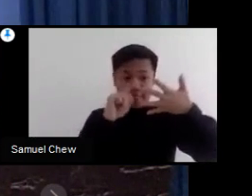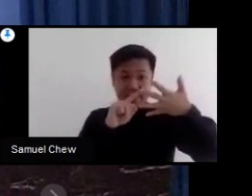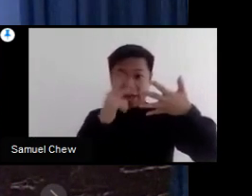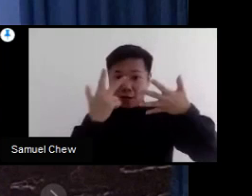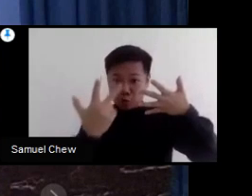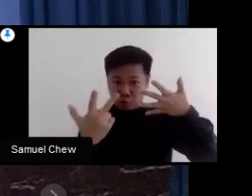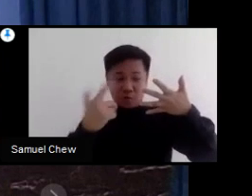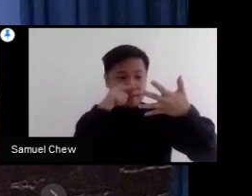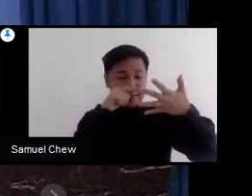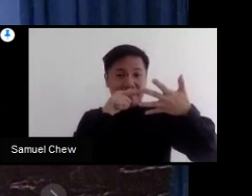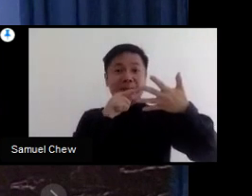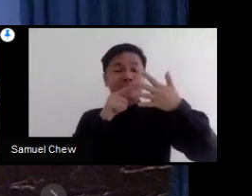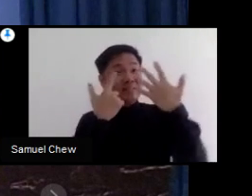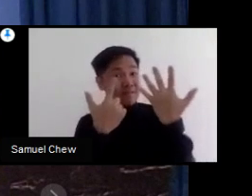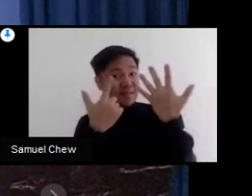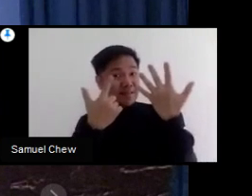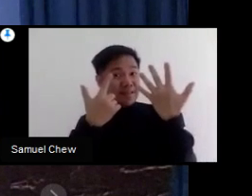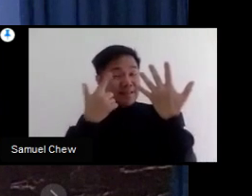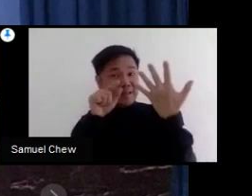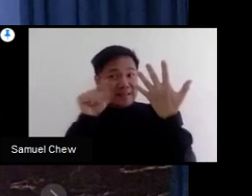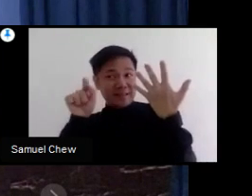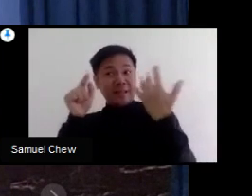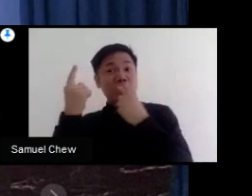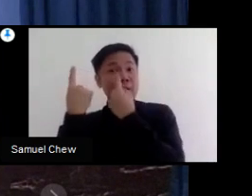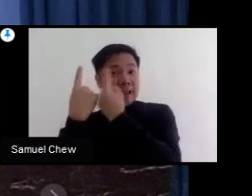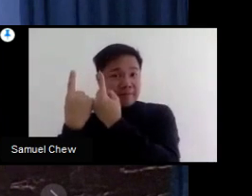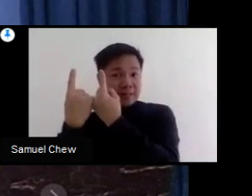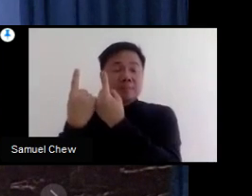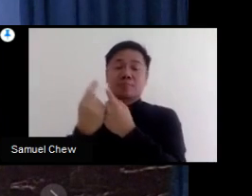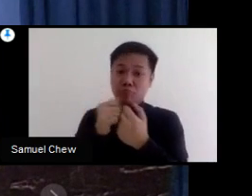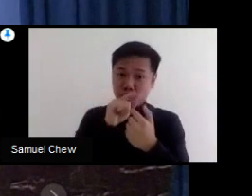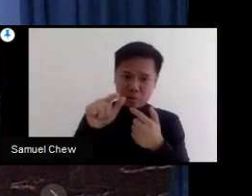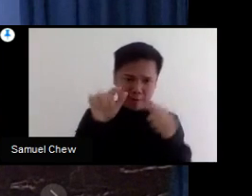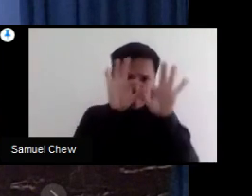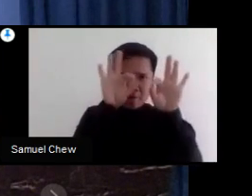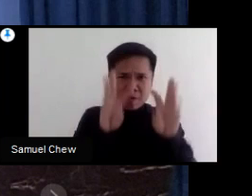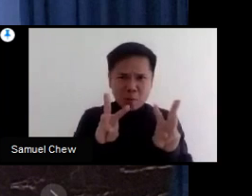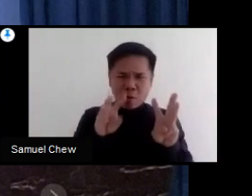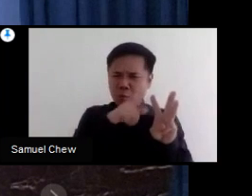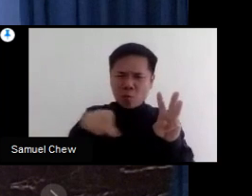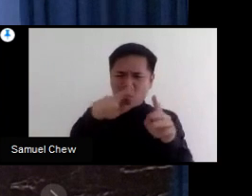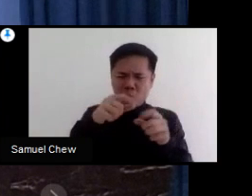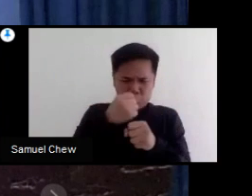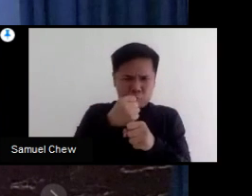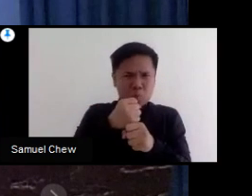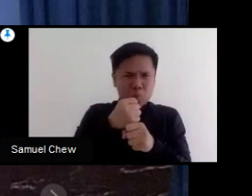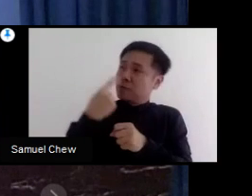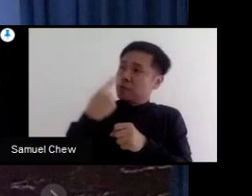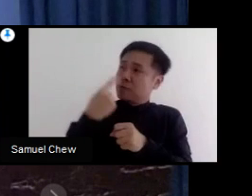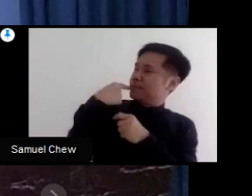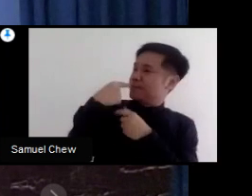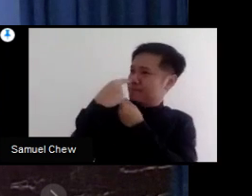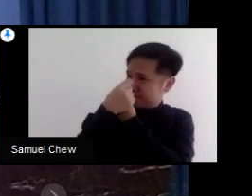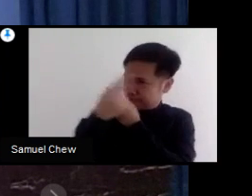11, about the indicators framework, we mentioned that we need to use the